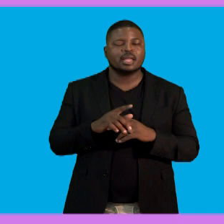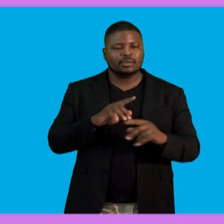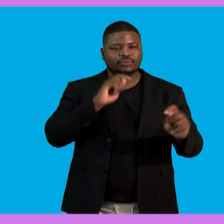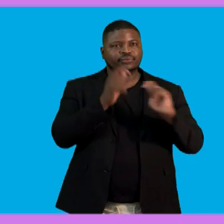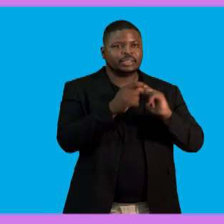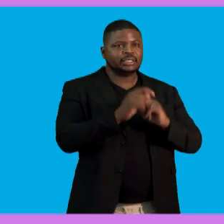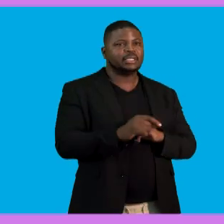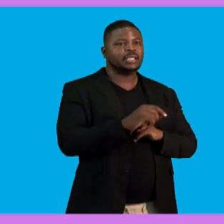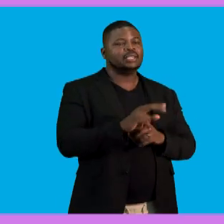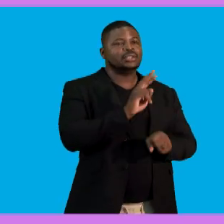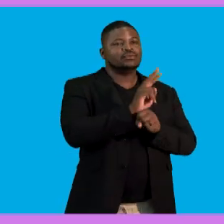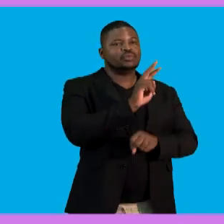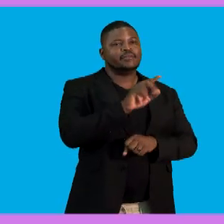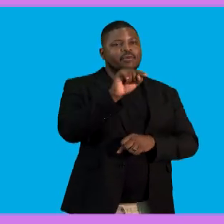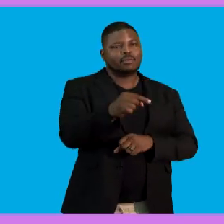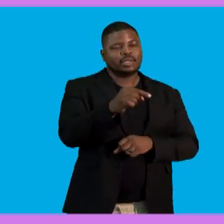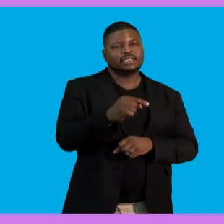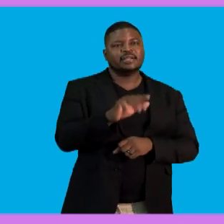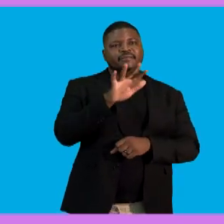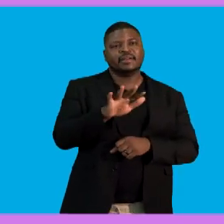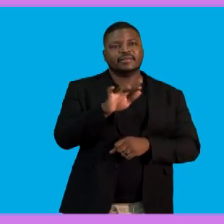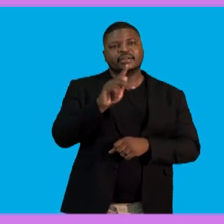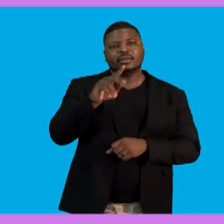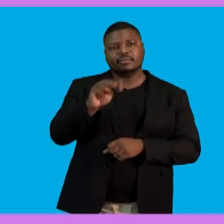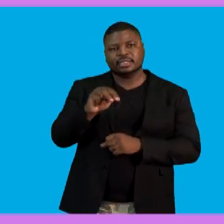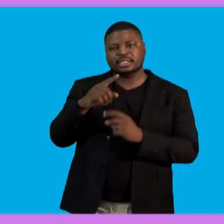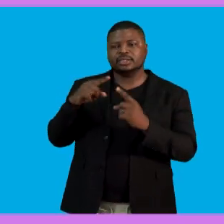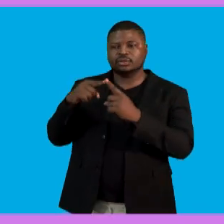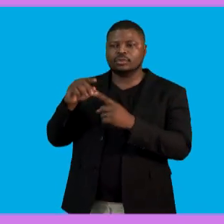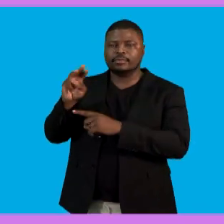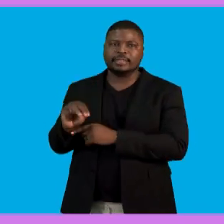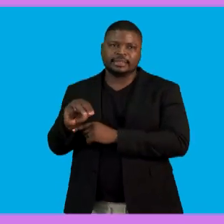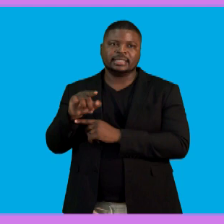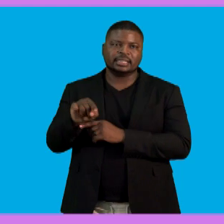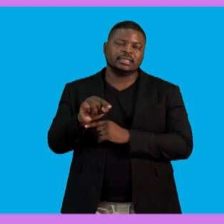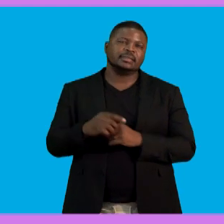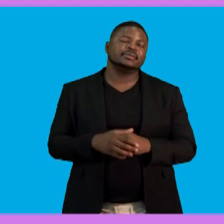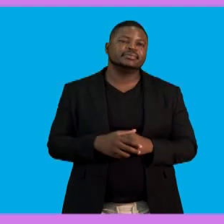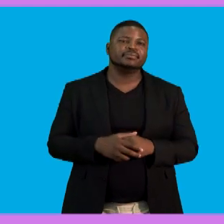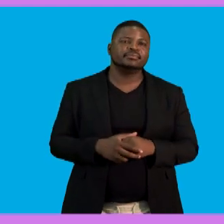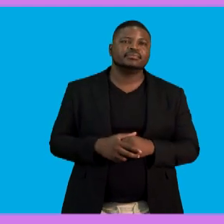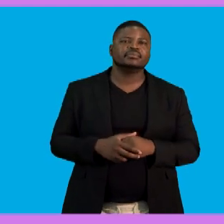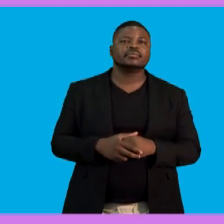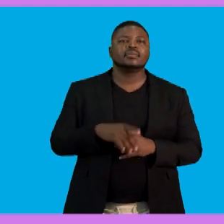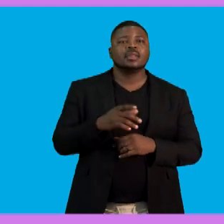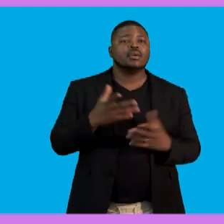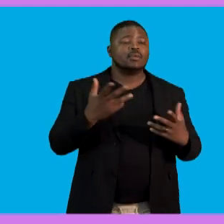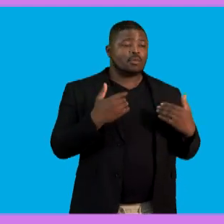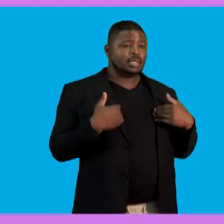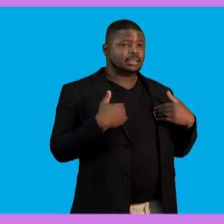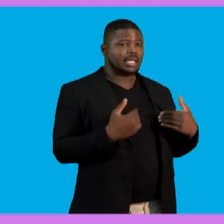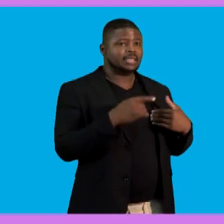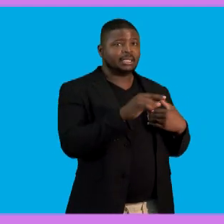12.5 kilometers to meters. Kilometer to meter. So it's from big to small. Where we start, we put a